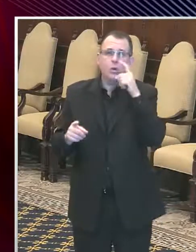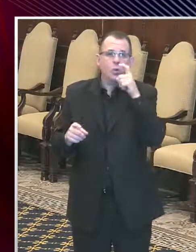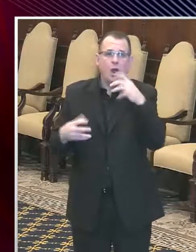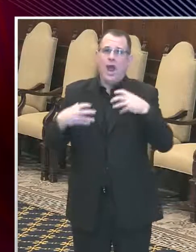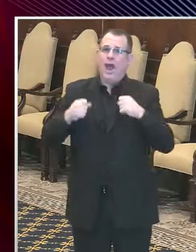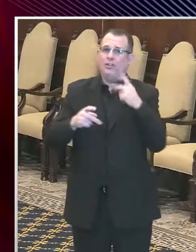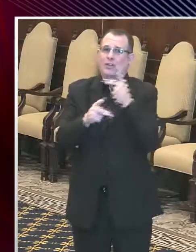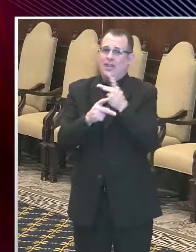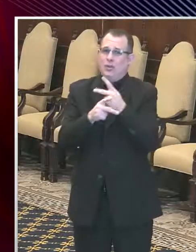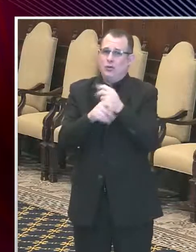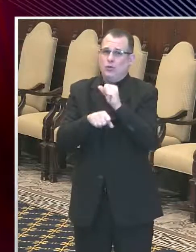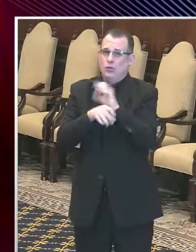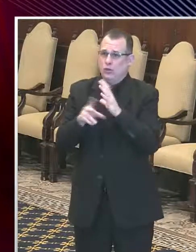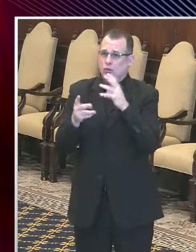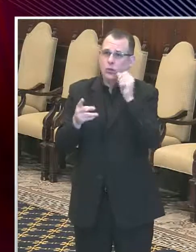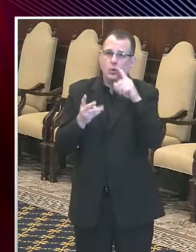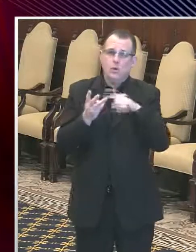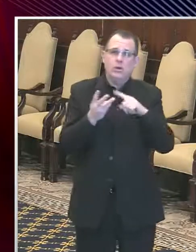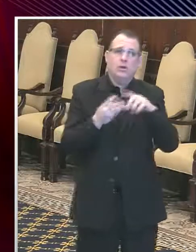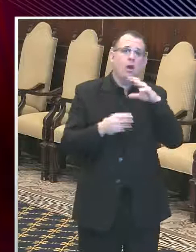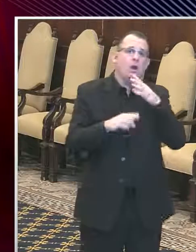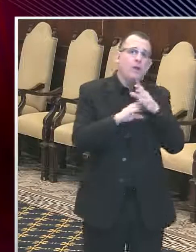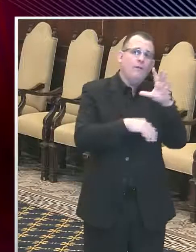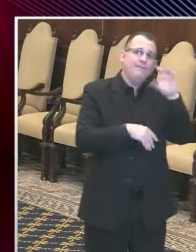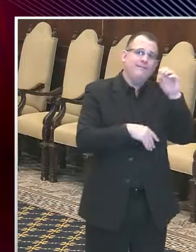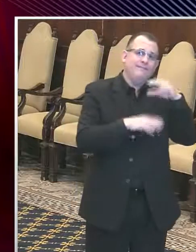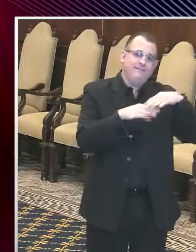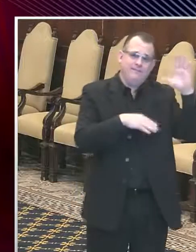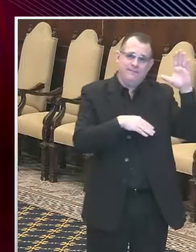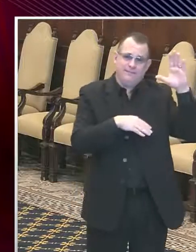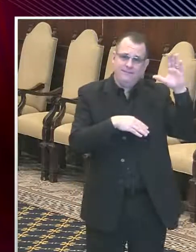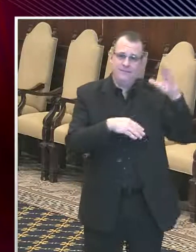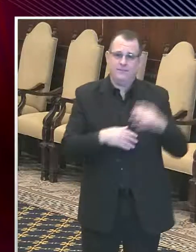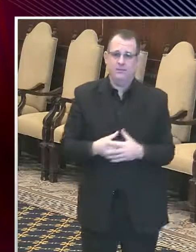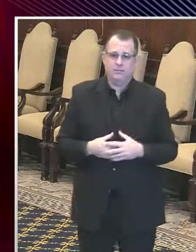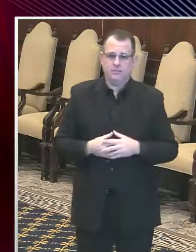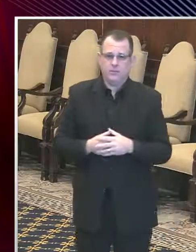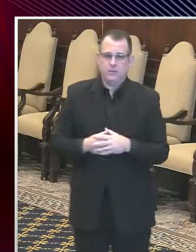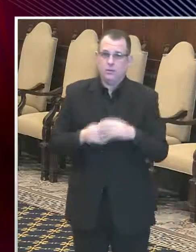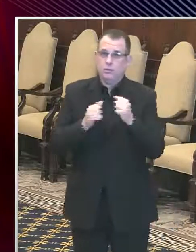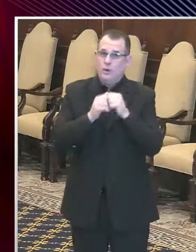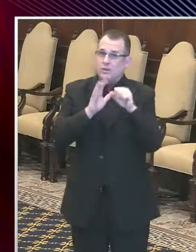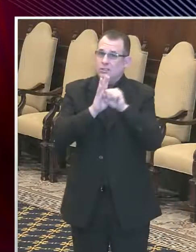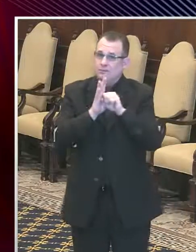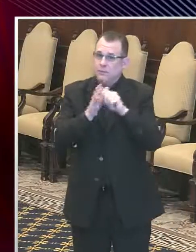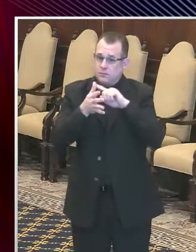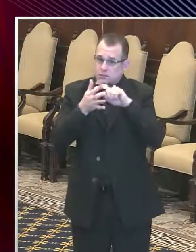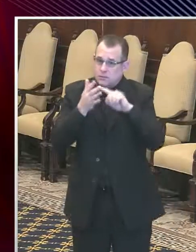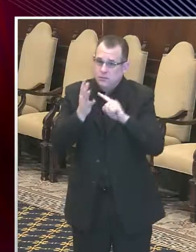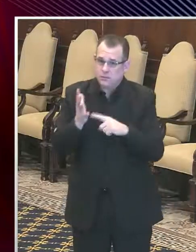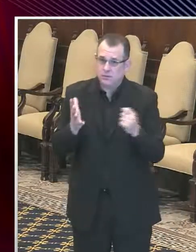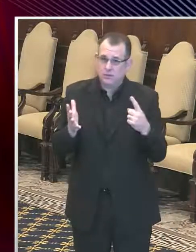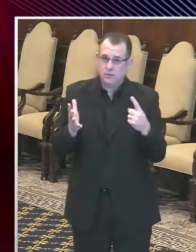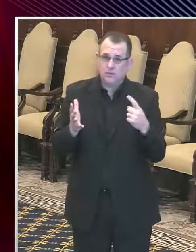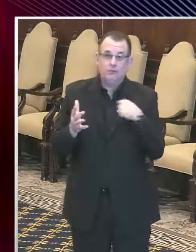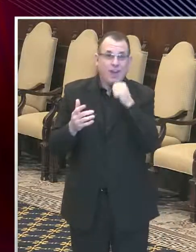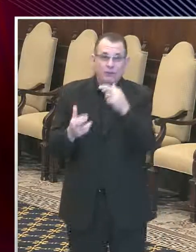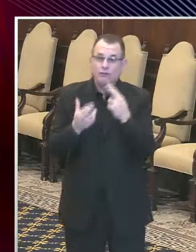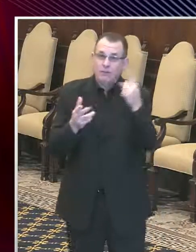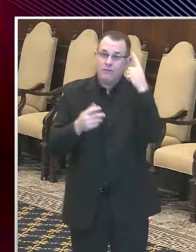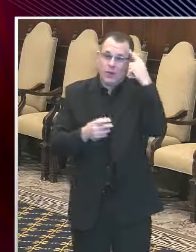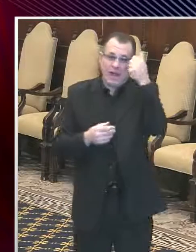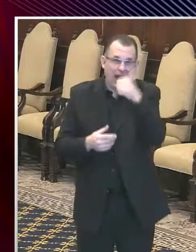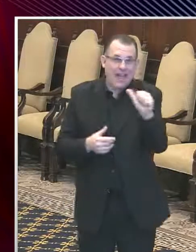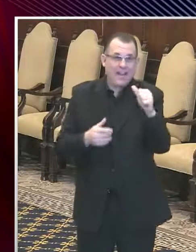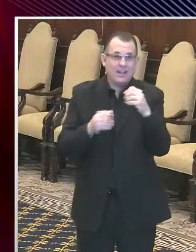50 who have symptoms. We're not recommending it for people who don't have symptoms, although I know there's a lot of interest in that. And here's the reason why. The test